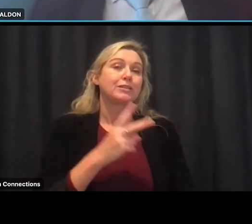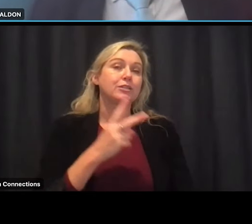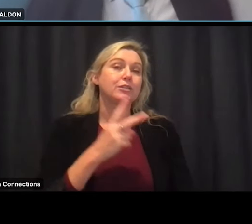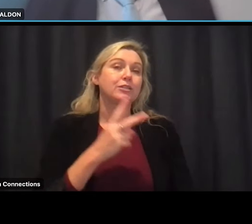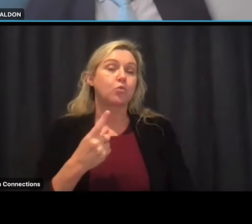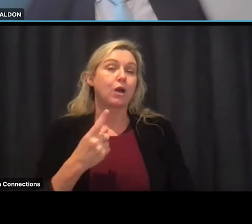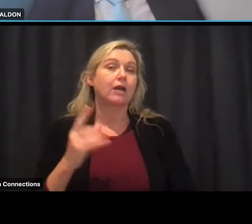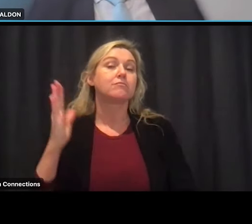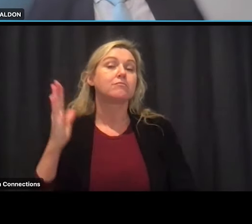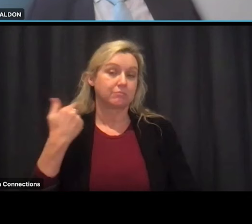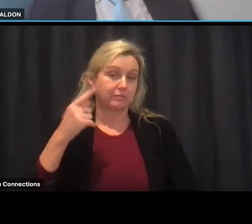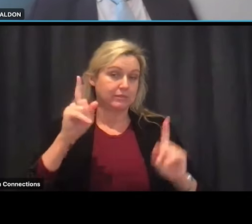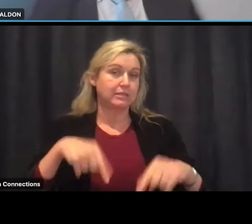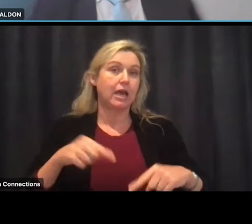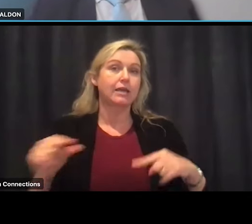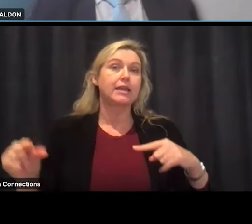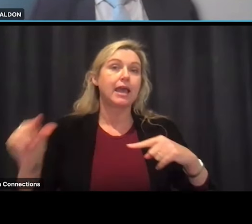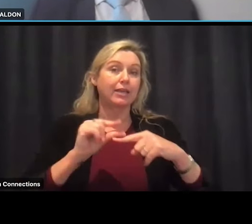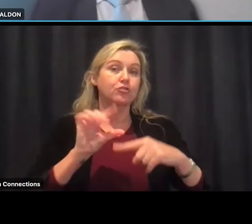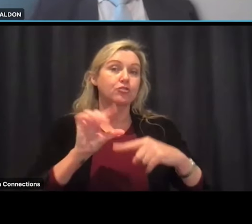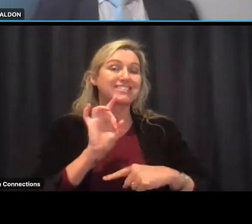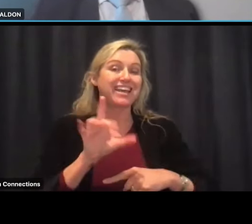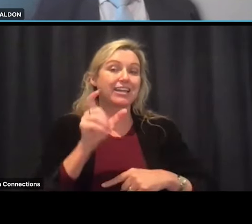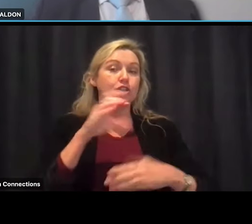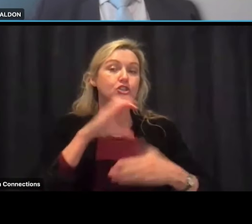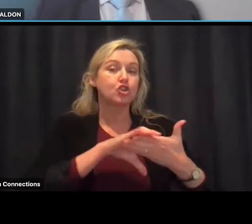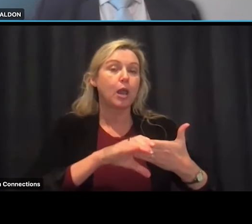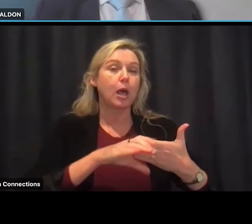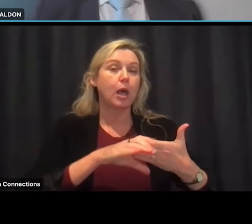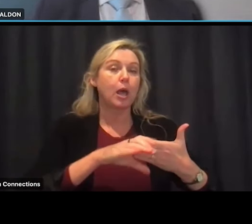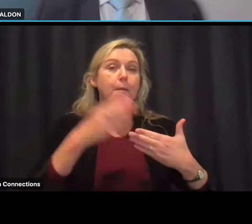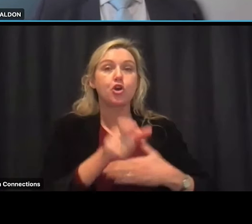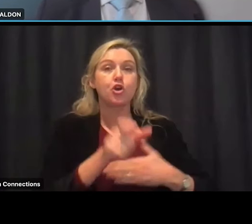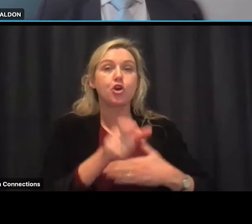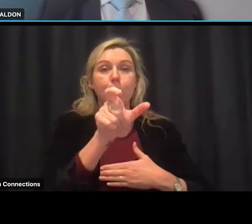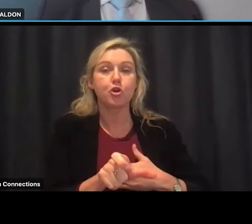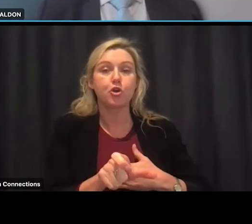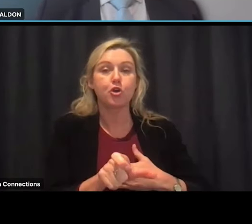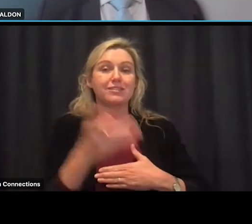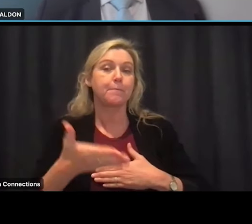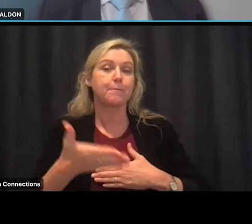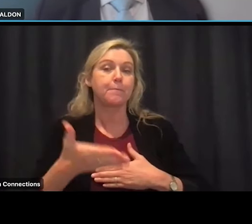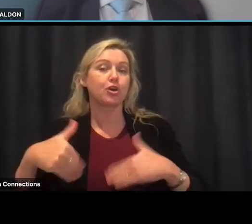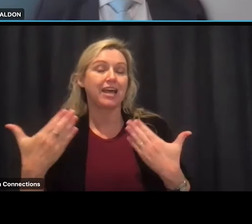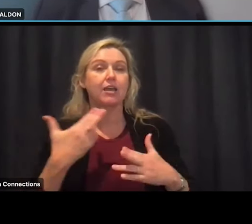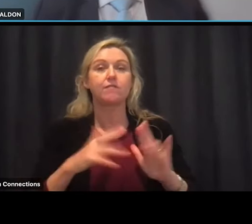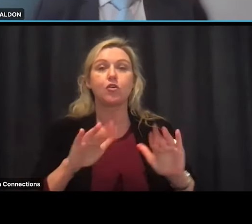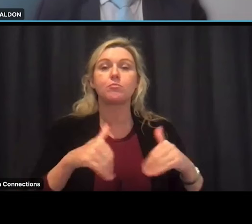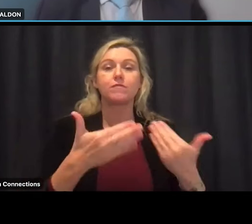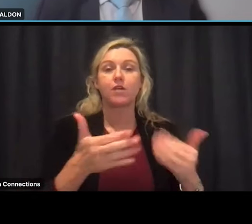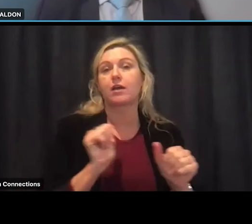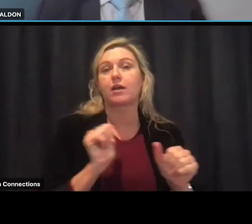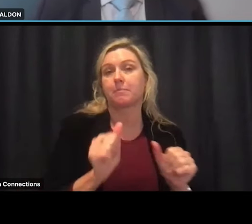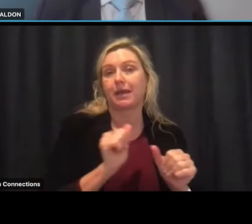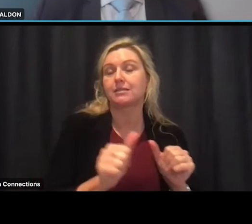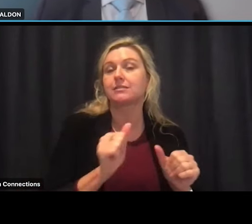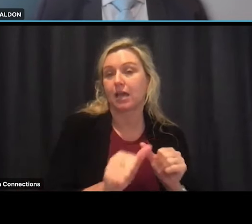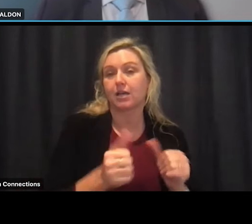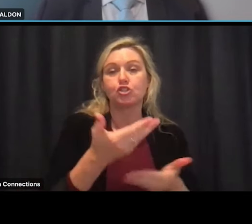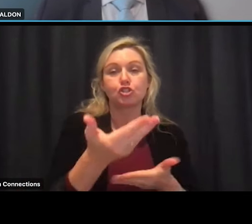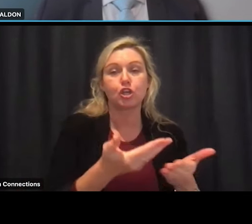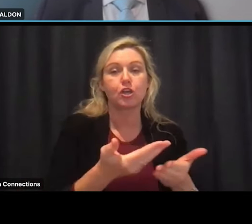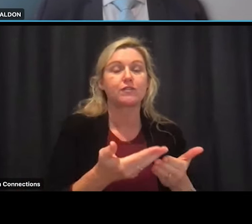$10 per resident per day provided to support aged care providers to deliver better care and services with a focus on food and